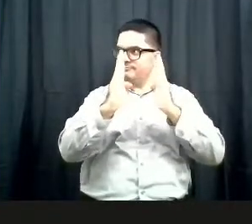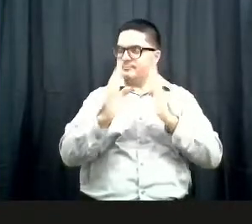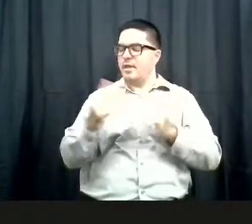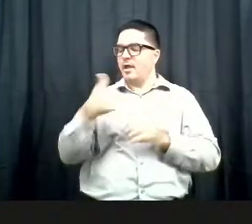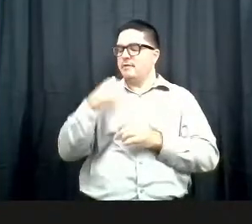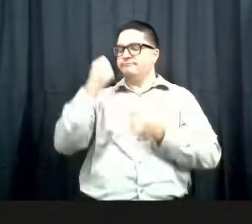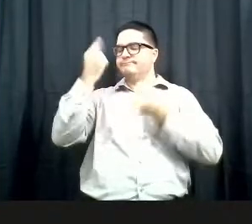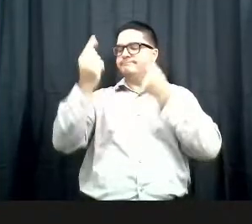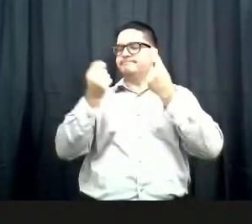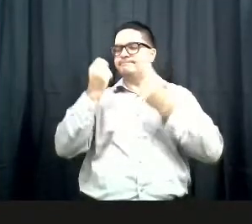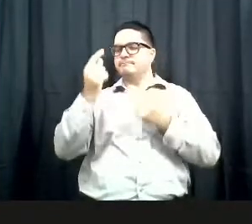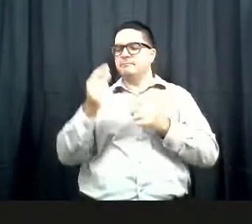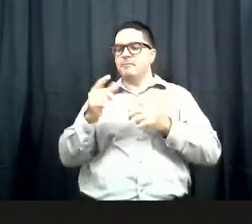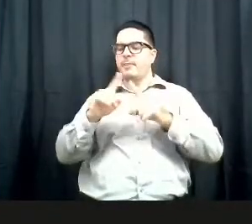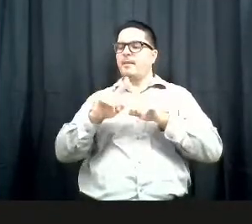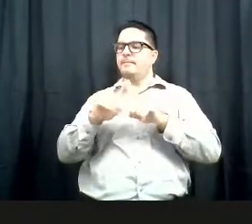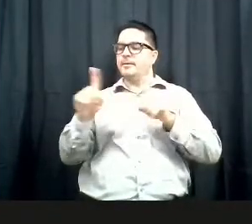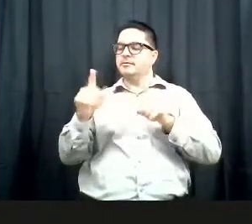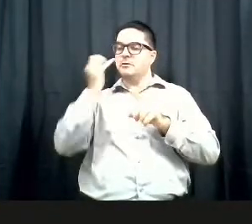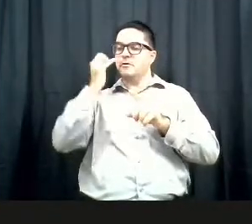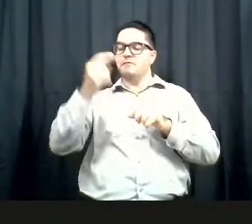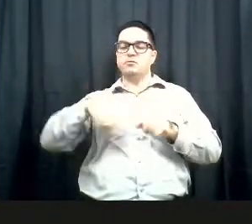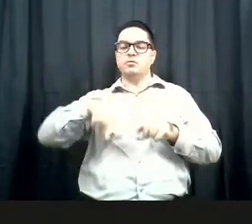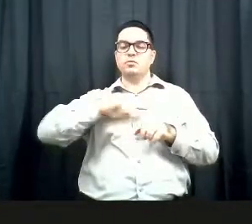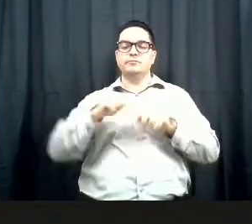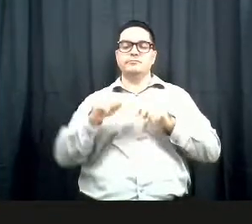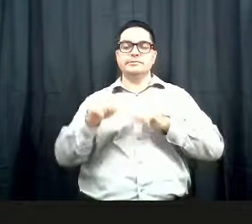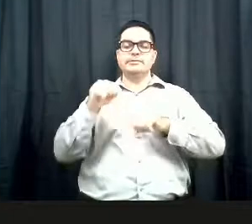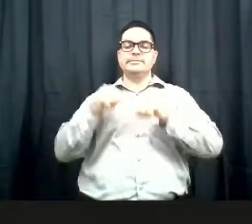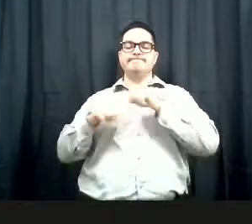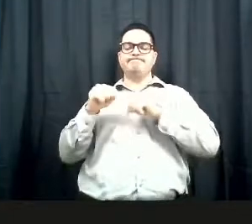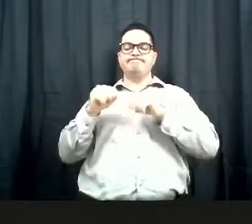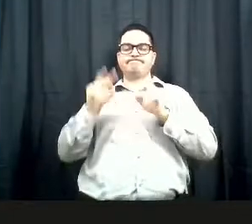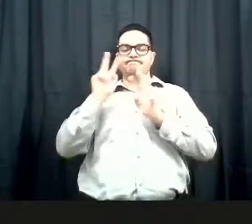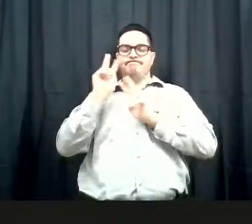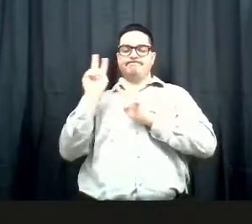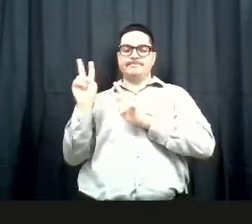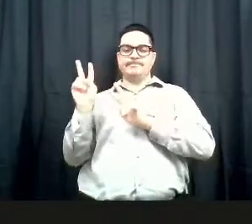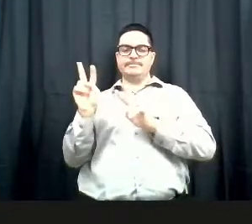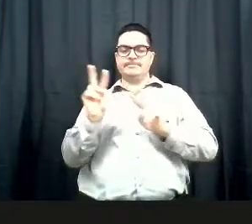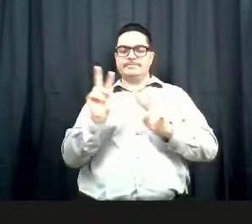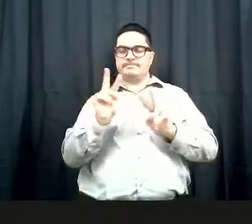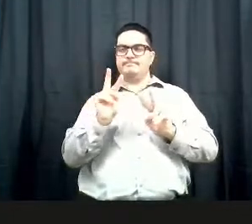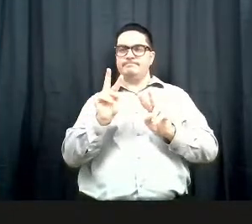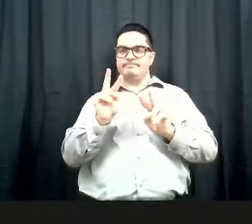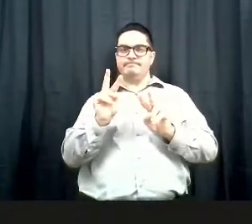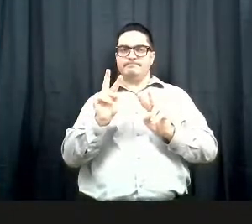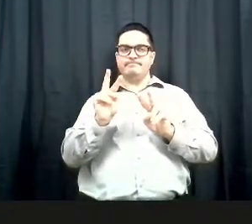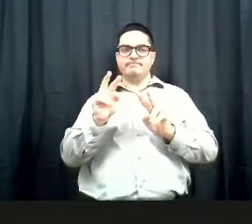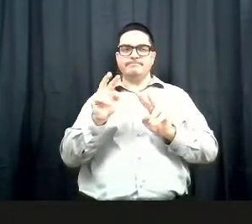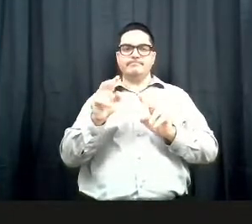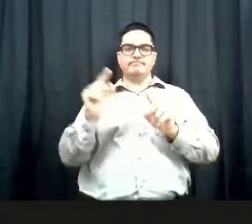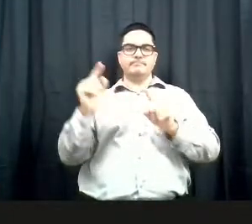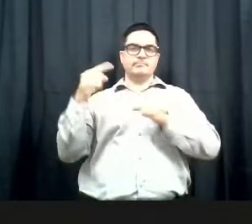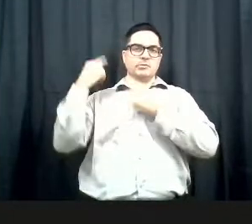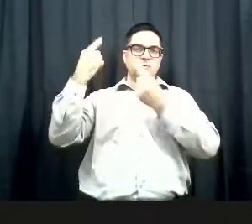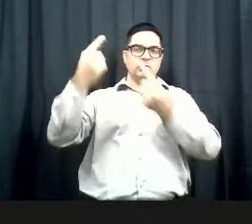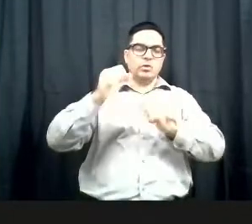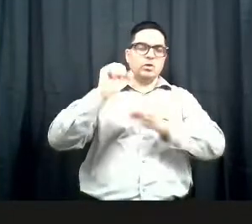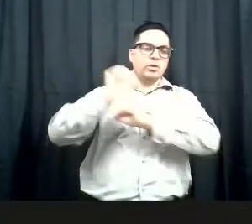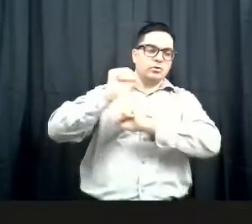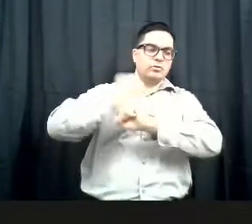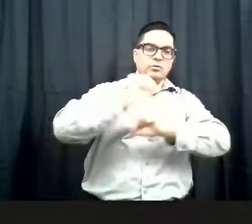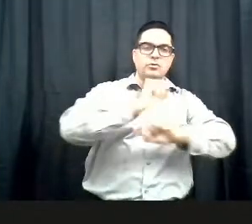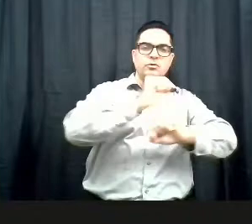But I think if we step back and we look at what we've done, and in the absence of a Title III vote, I'm not sure